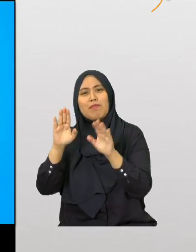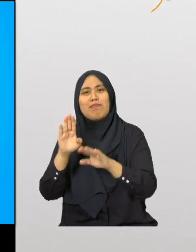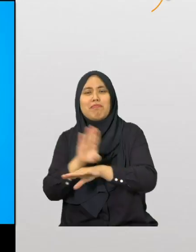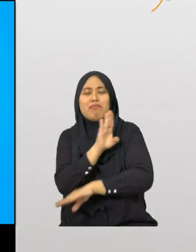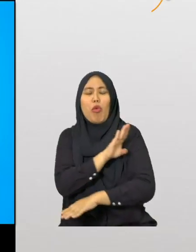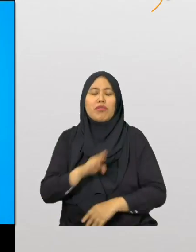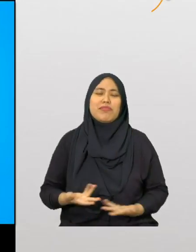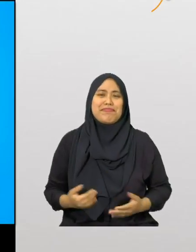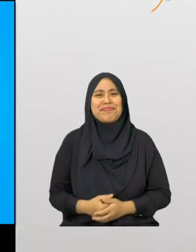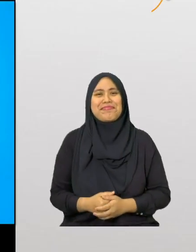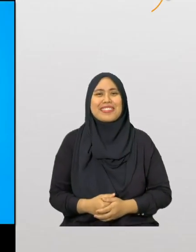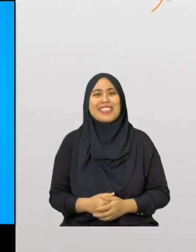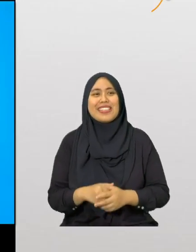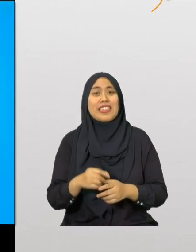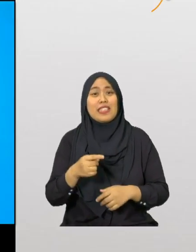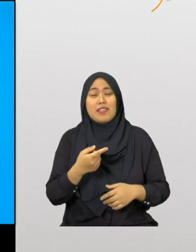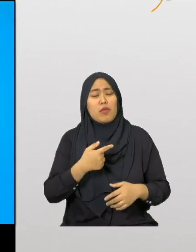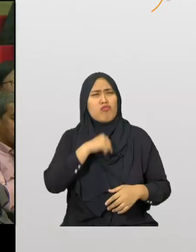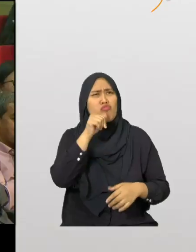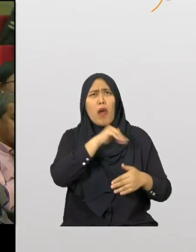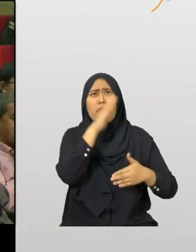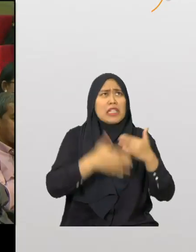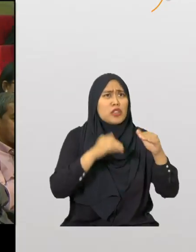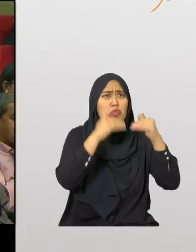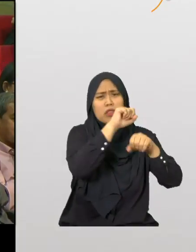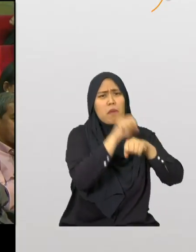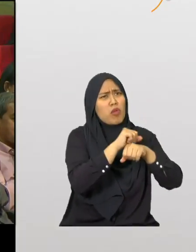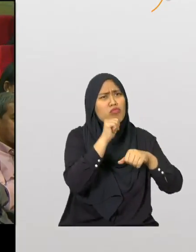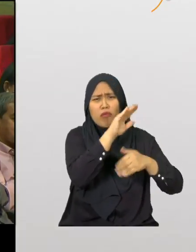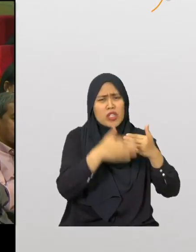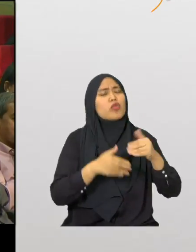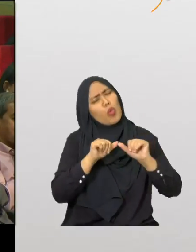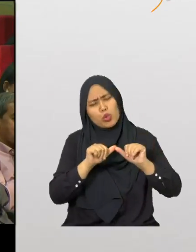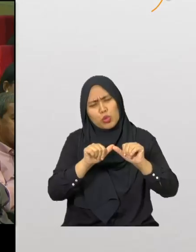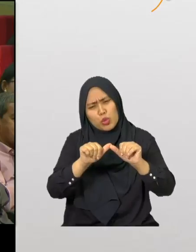Indeed, we will never be done building Singapore.